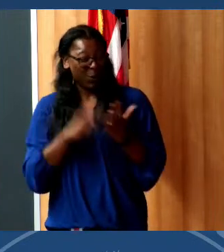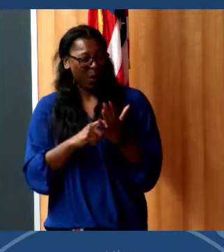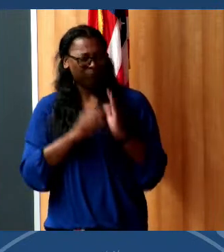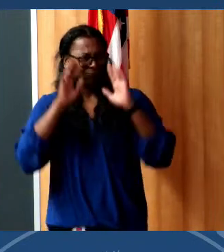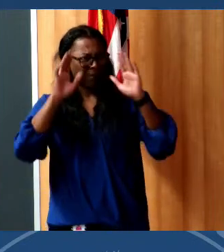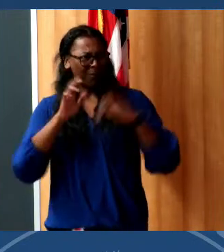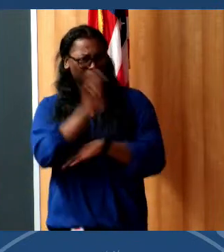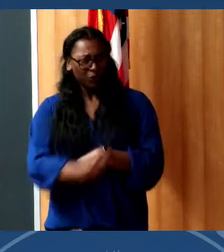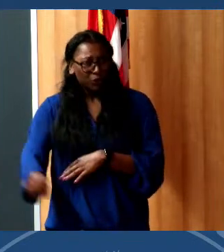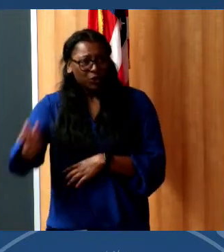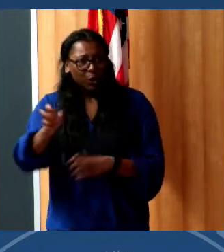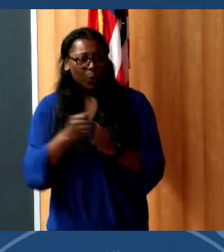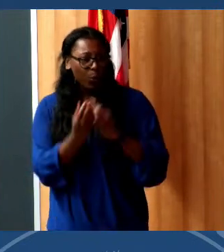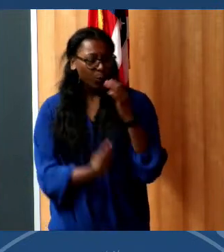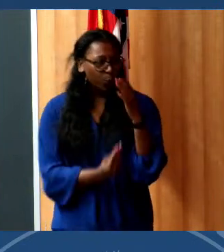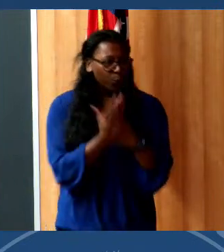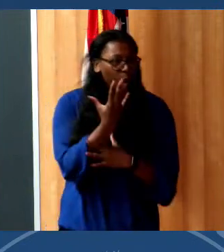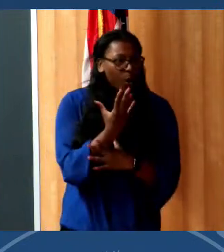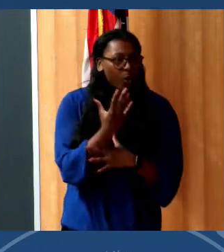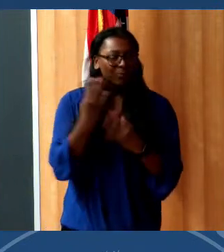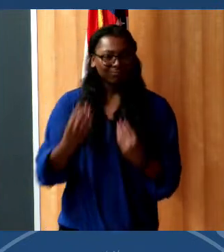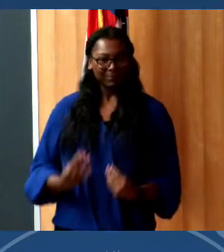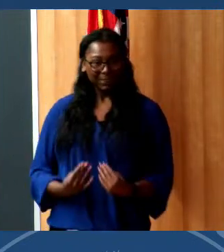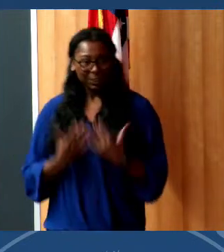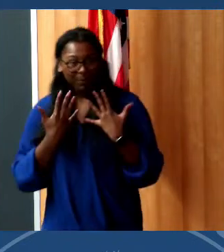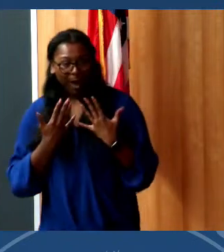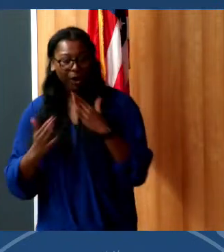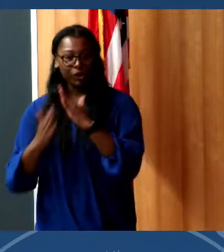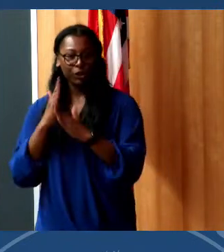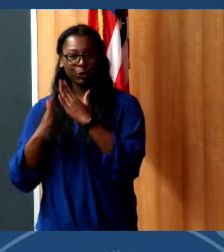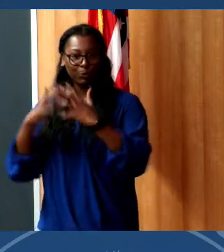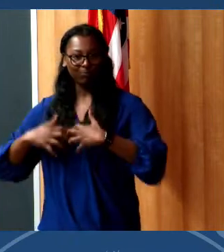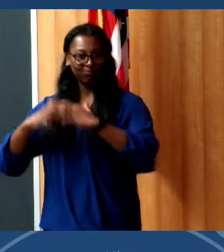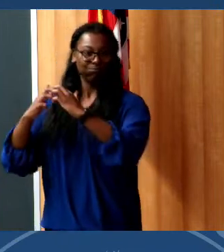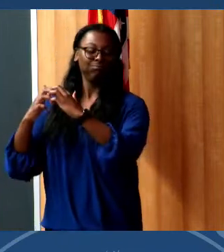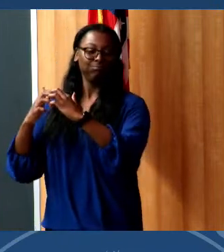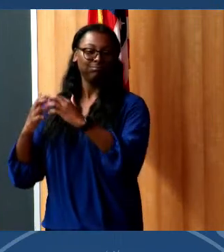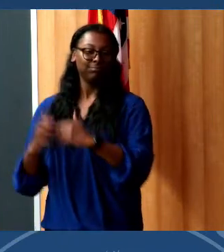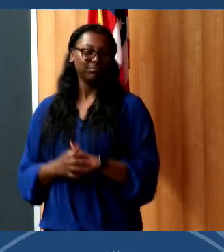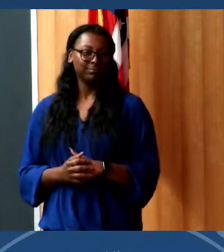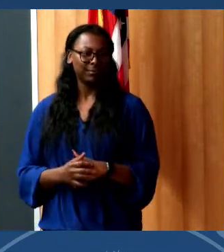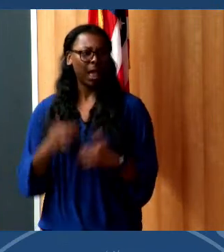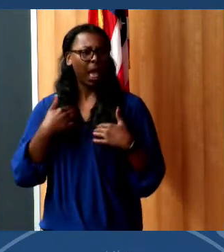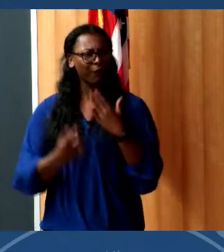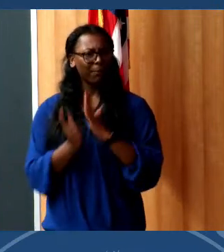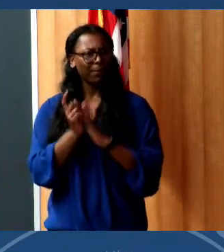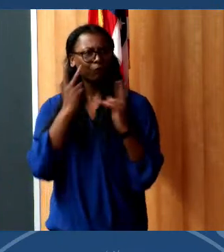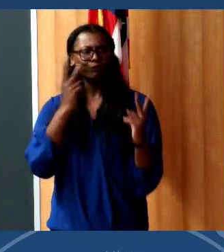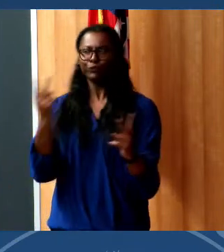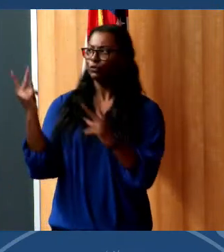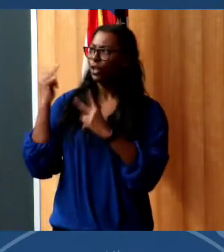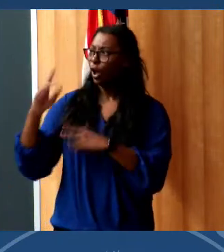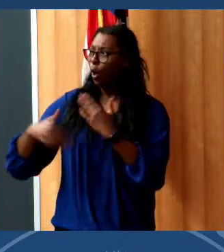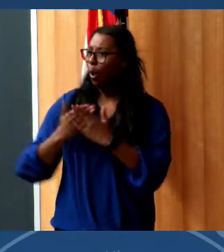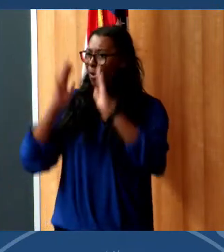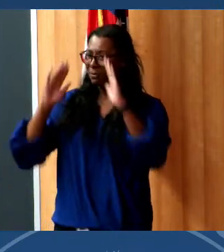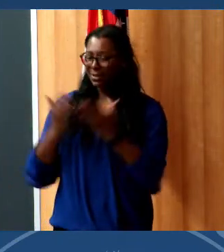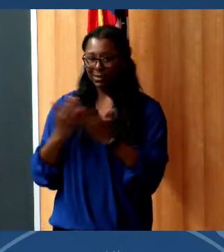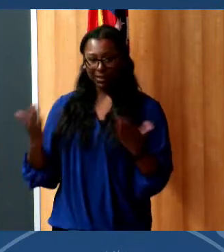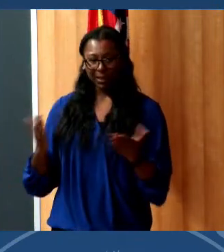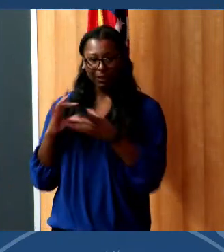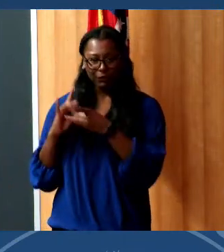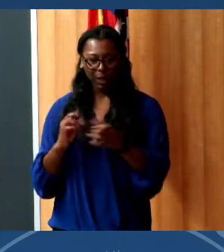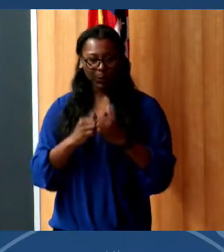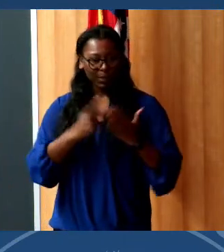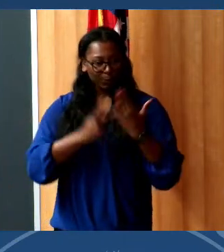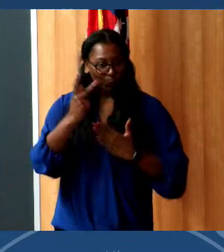journey filled with growth, inspiration, and community building. Let's take a moment to reflect on the remarkable aspects of the program.